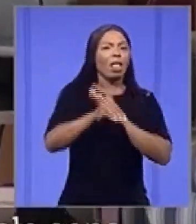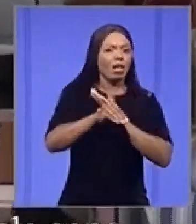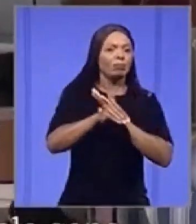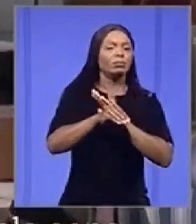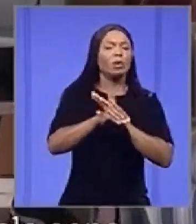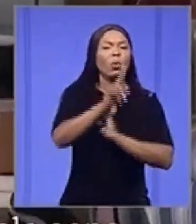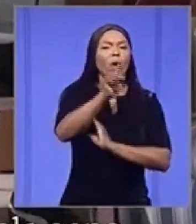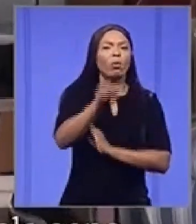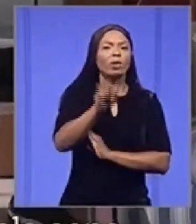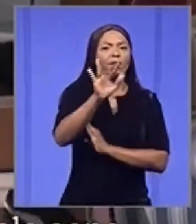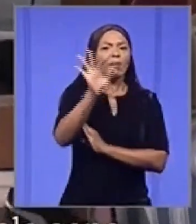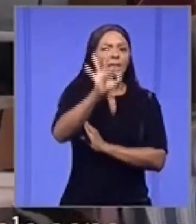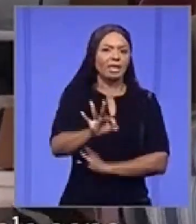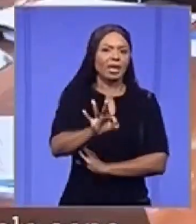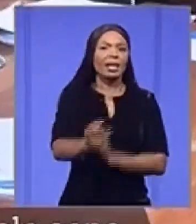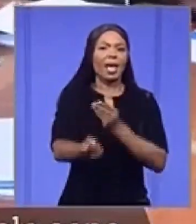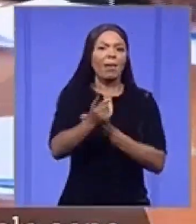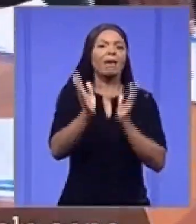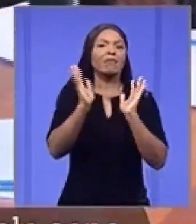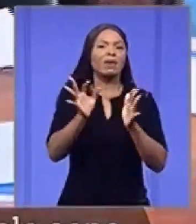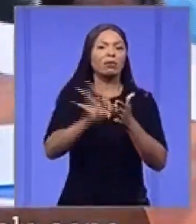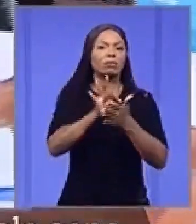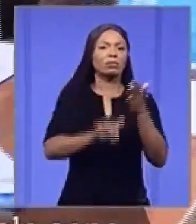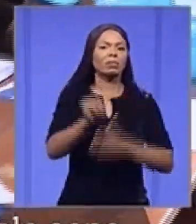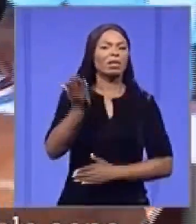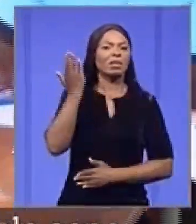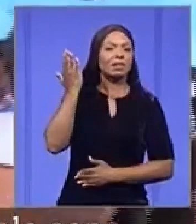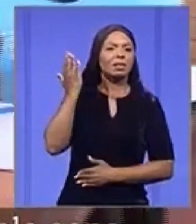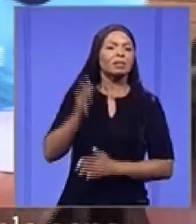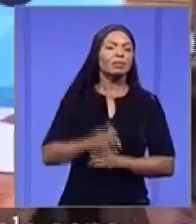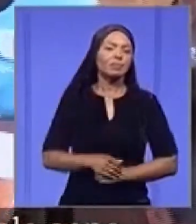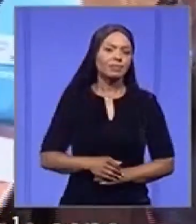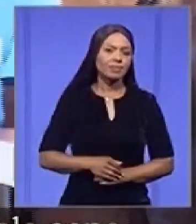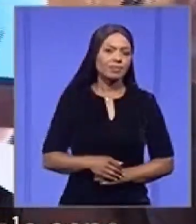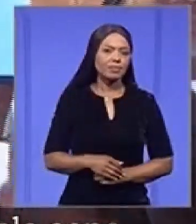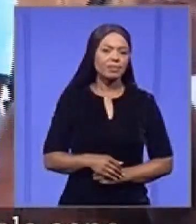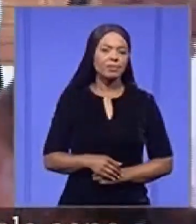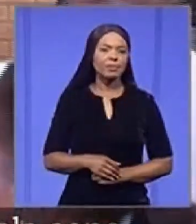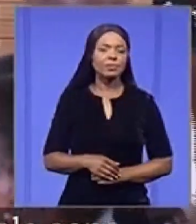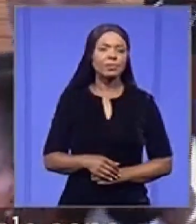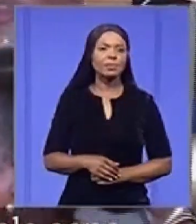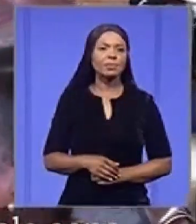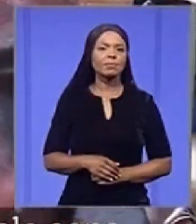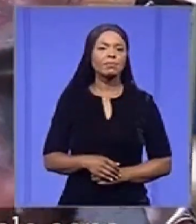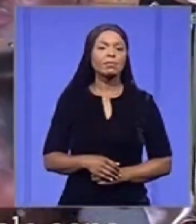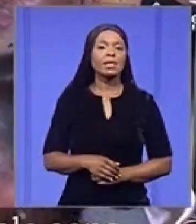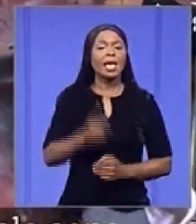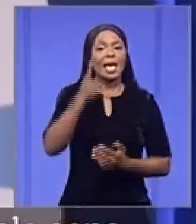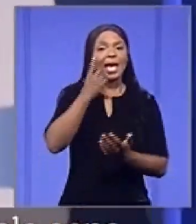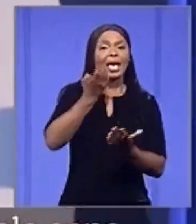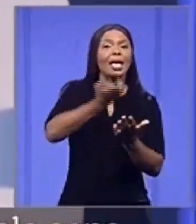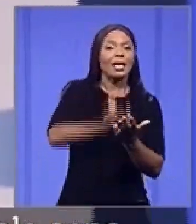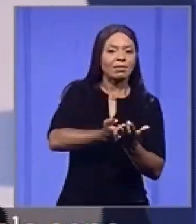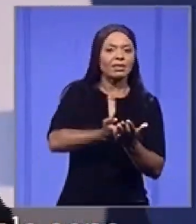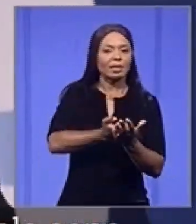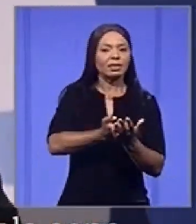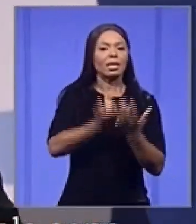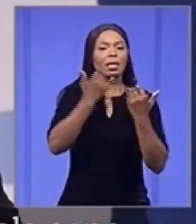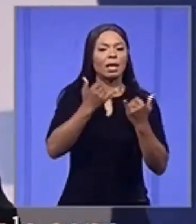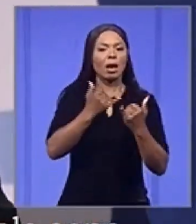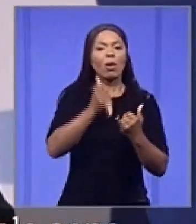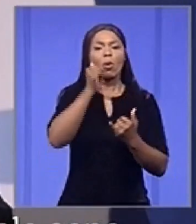di le 1.5 mo ditlhopho kakaretsong tse di fetileng. If you look at the evidence of our polling in the